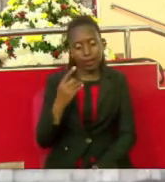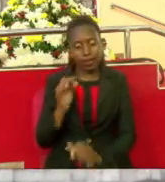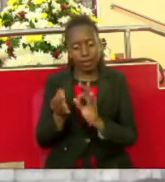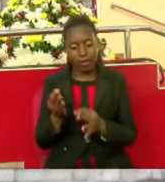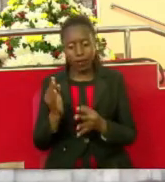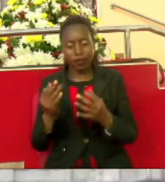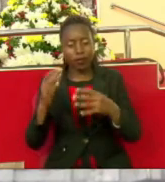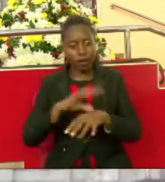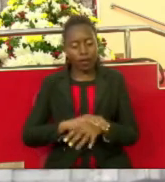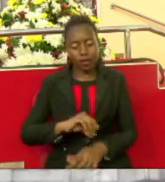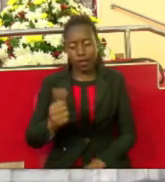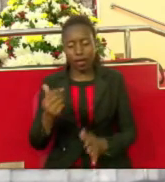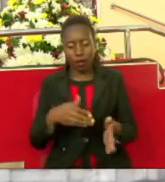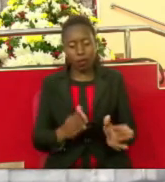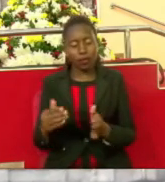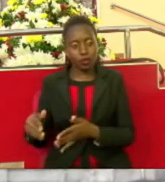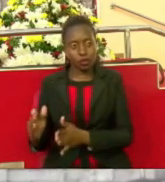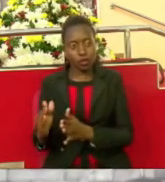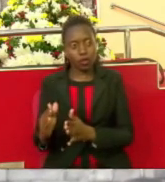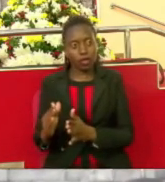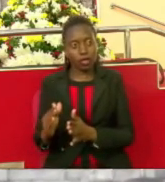is take time off to raise my children.